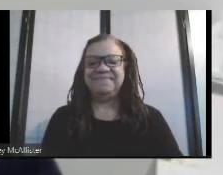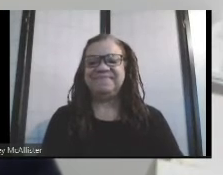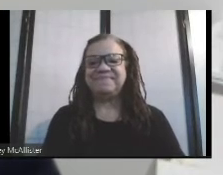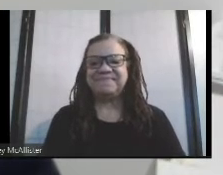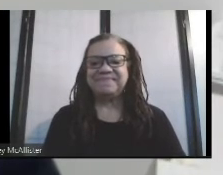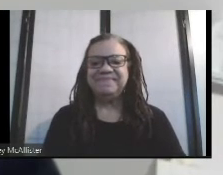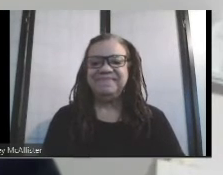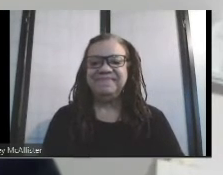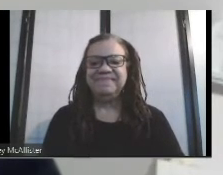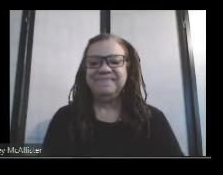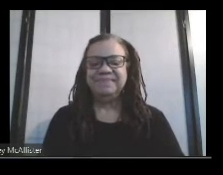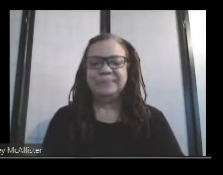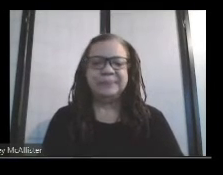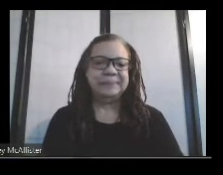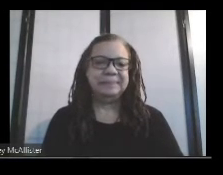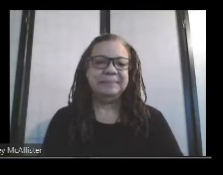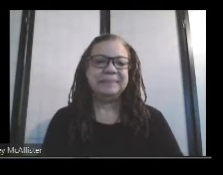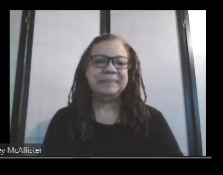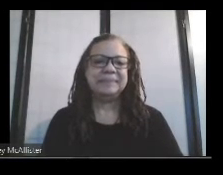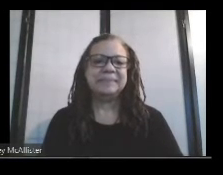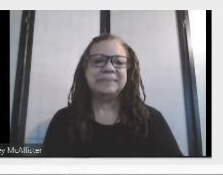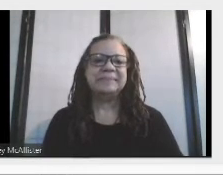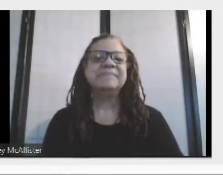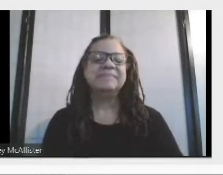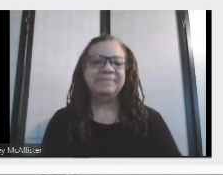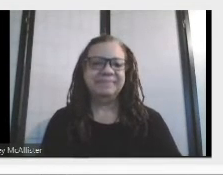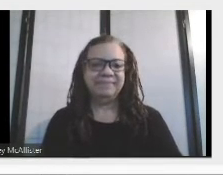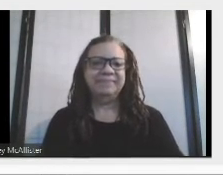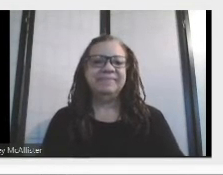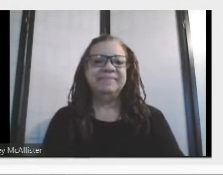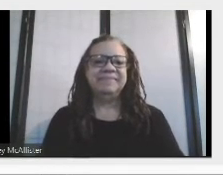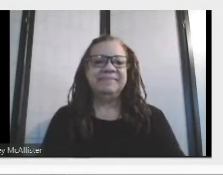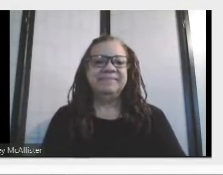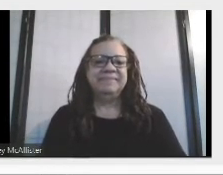Oh, I think I got this now. Let's see, got this.